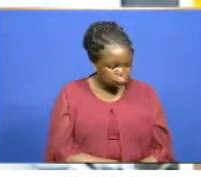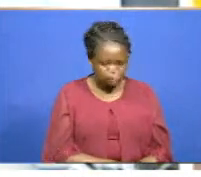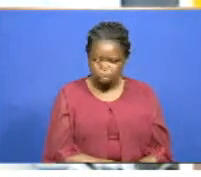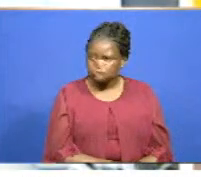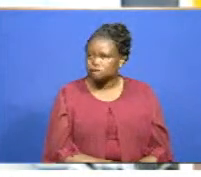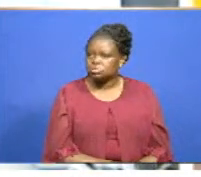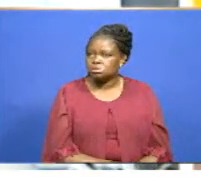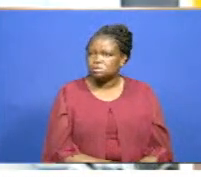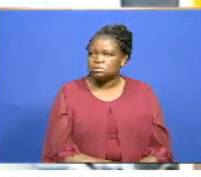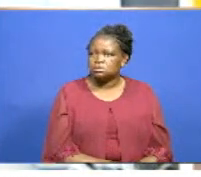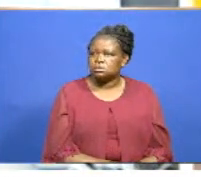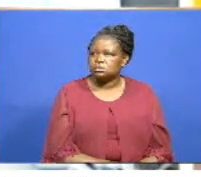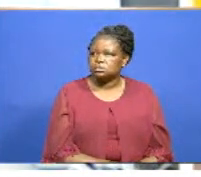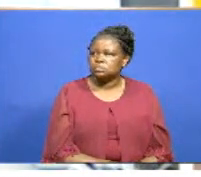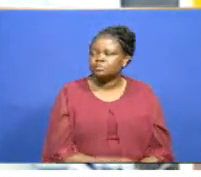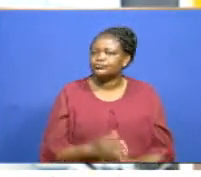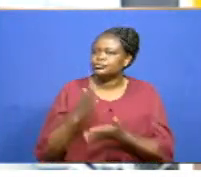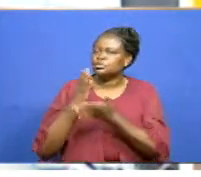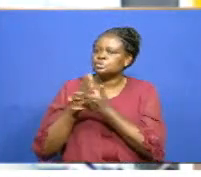Yeah,